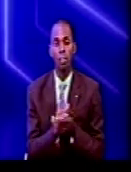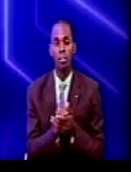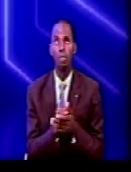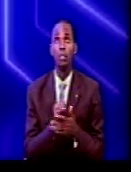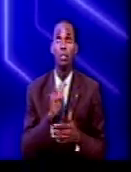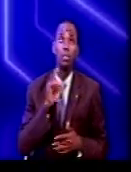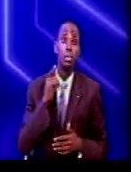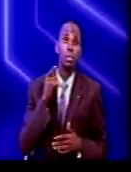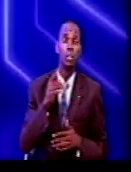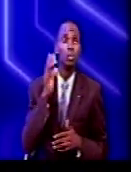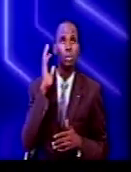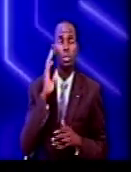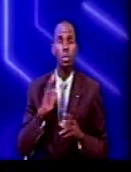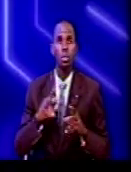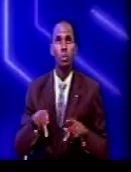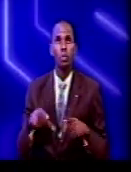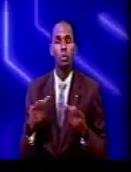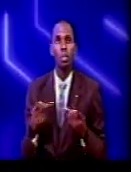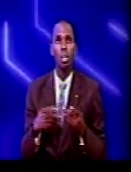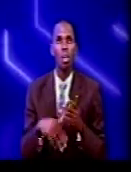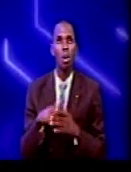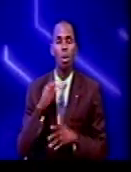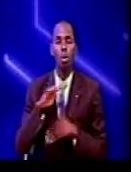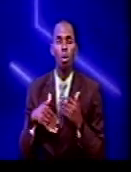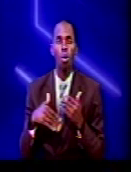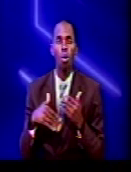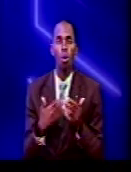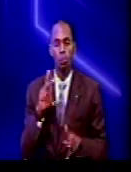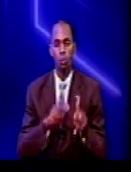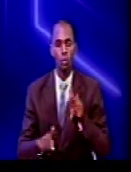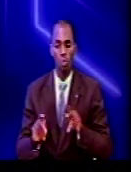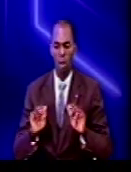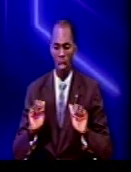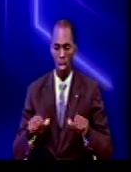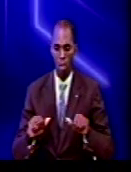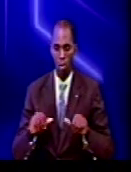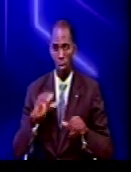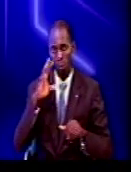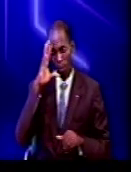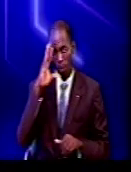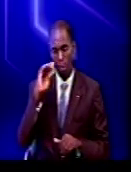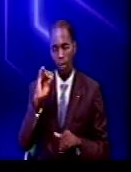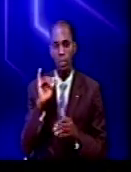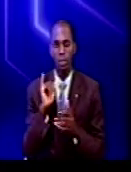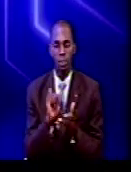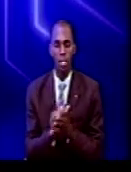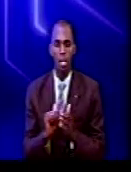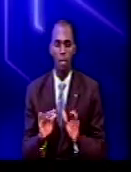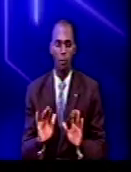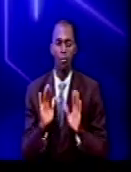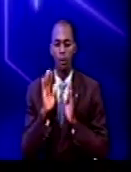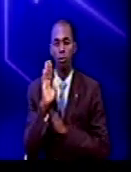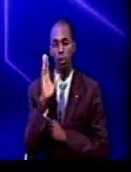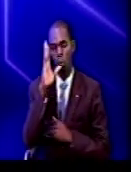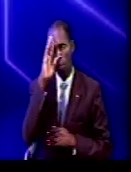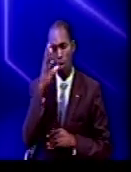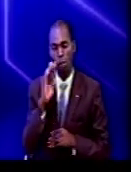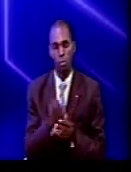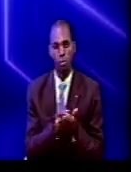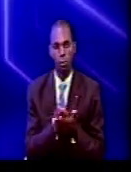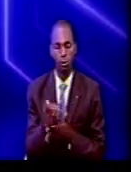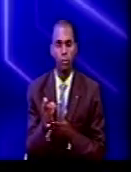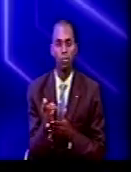21, we are told, thou shalt provide out all of the people, able